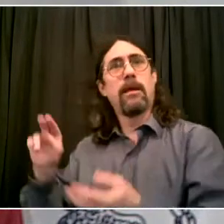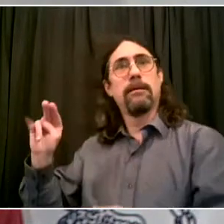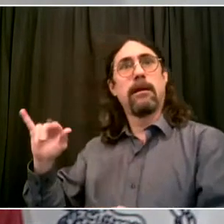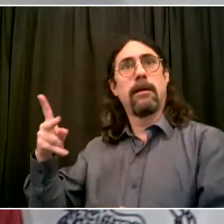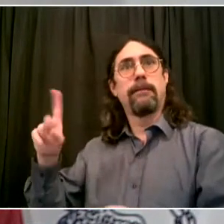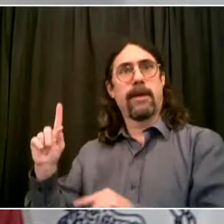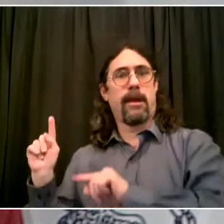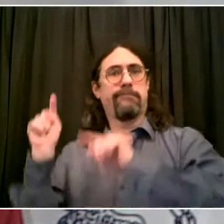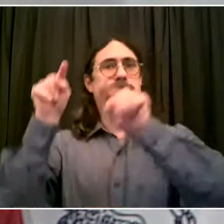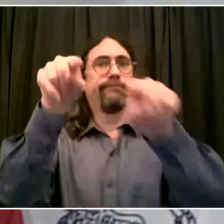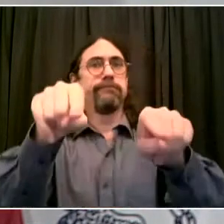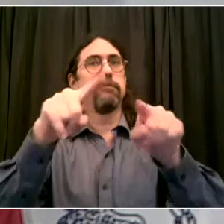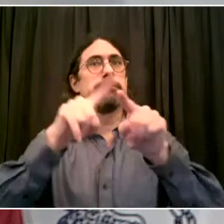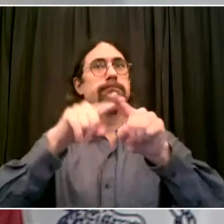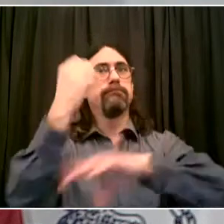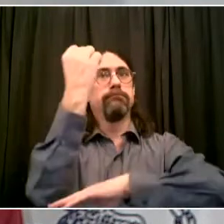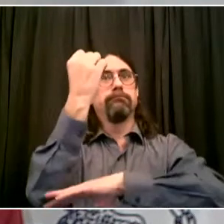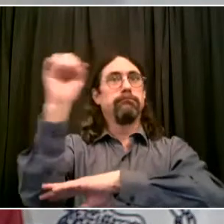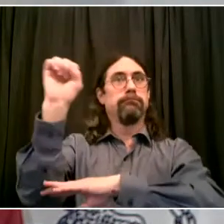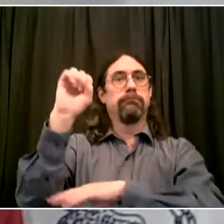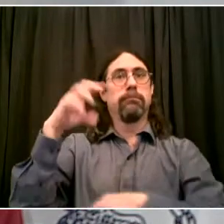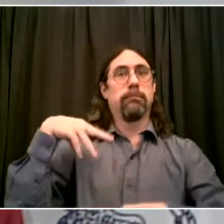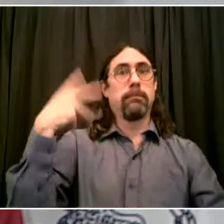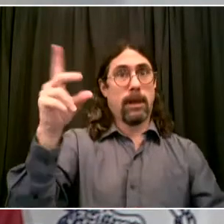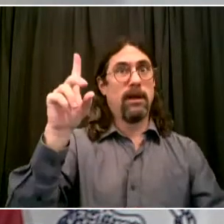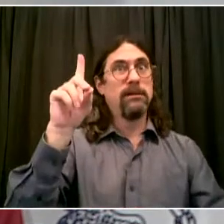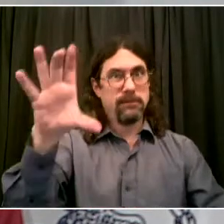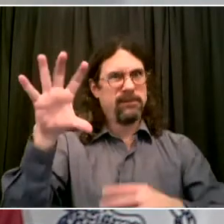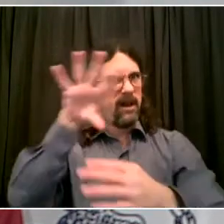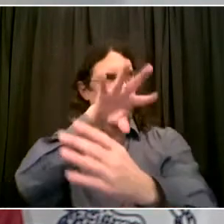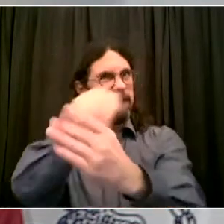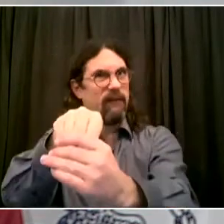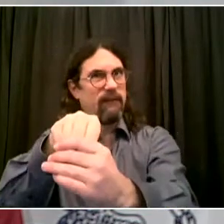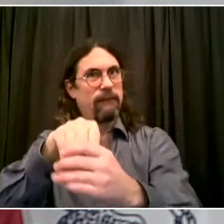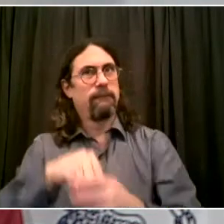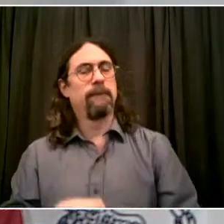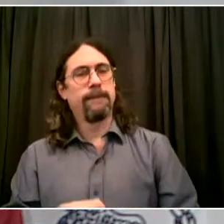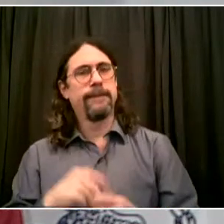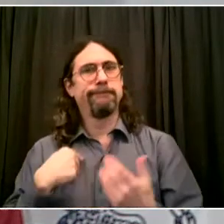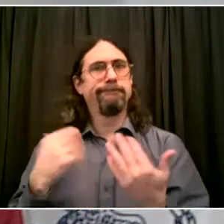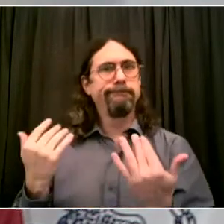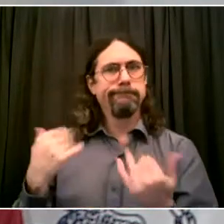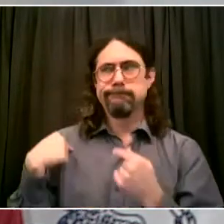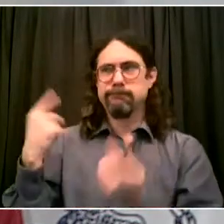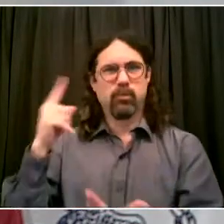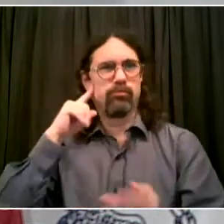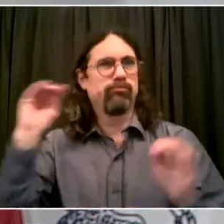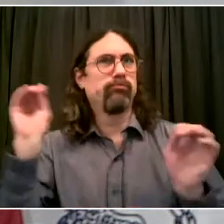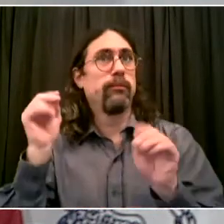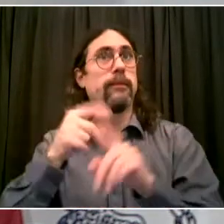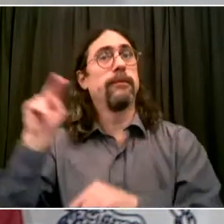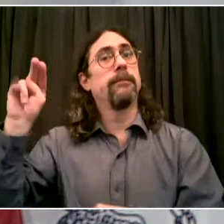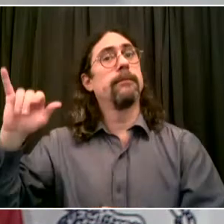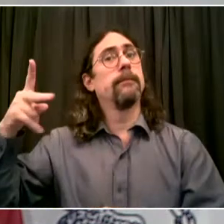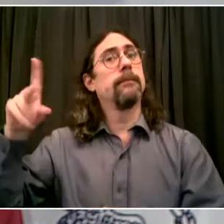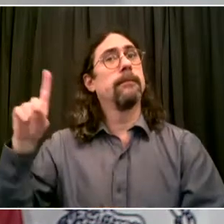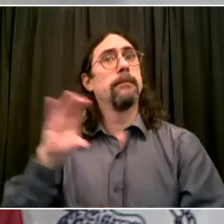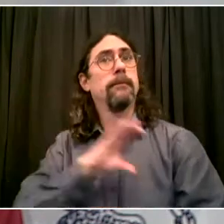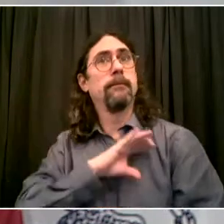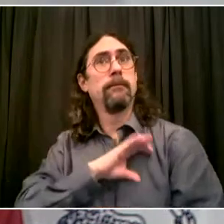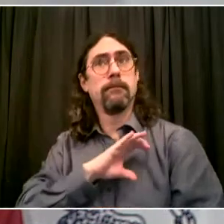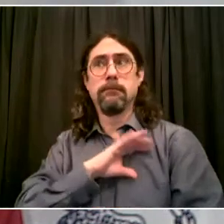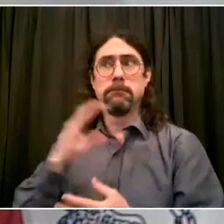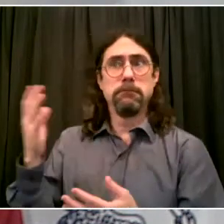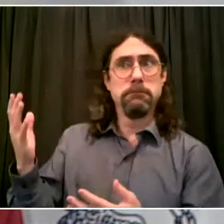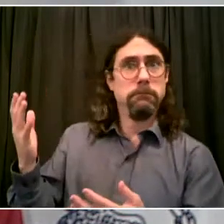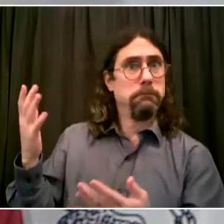if there were these officers involved, that gives you concerns about folks who work for the NYPD? Yeah, Emma, I want the